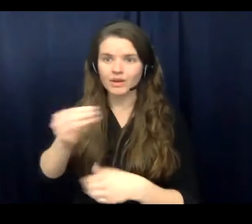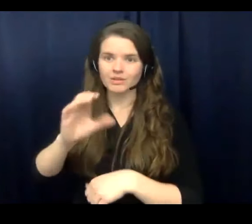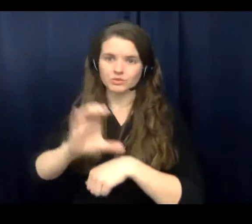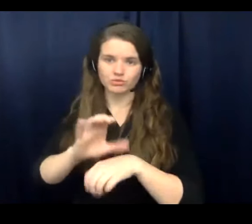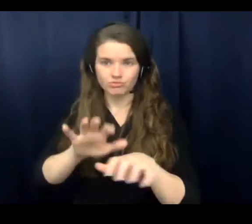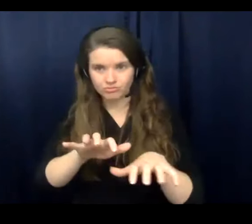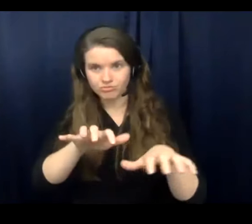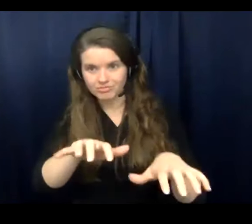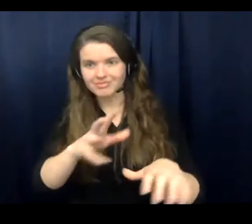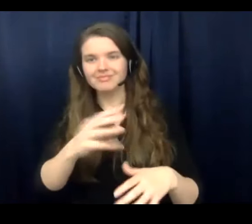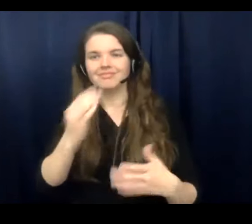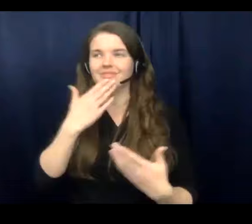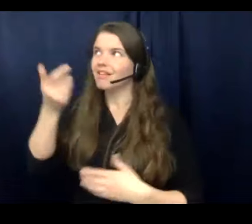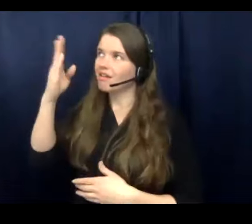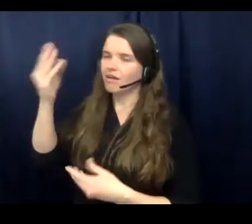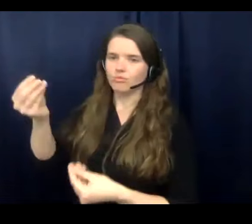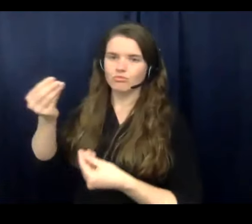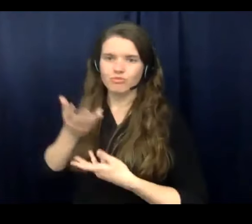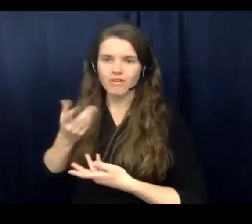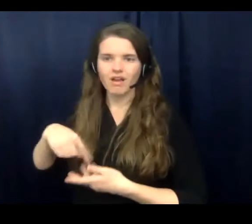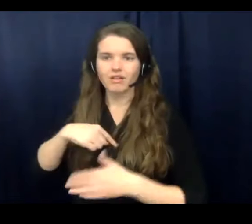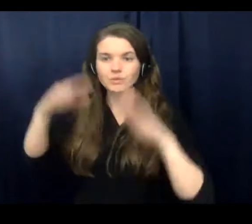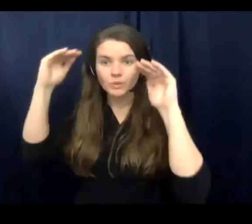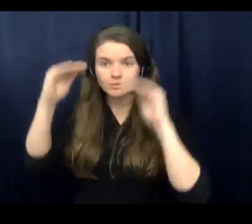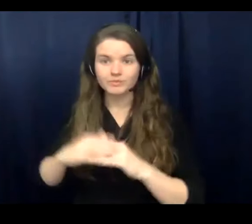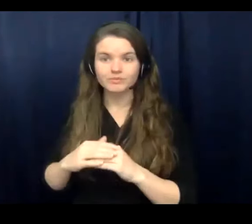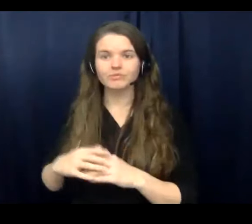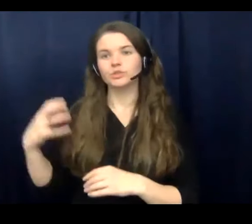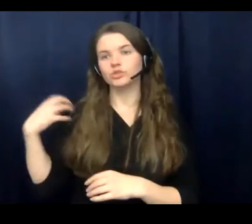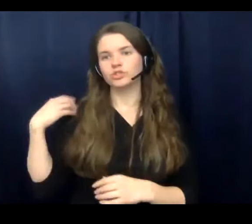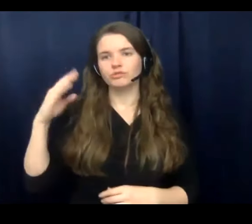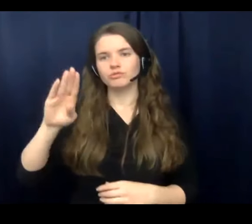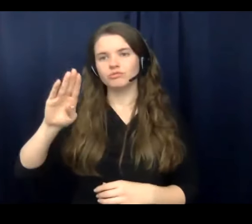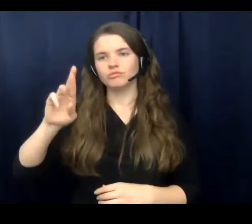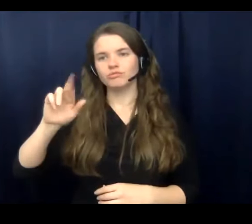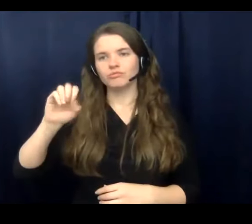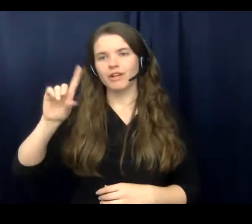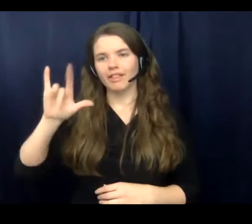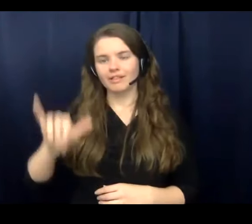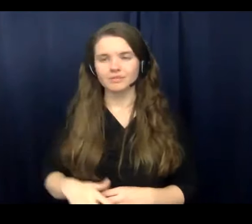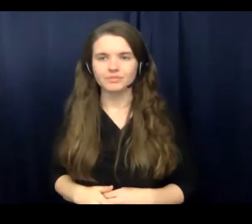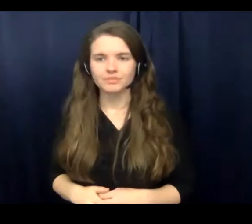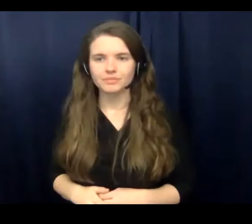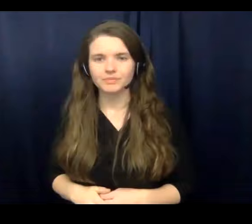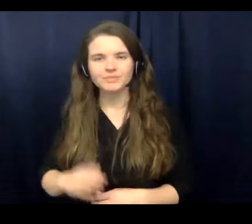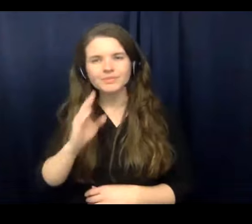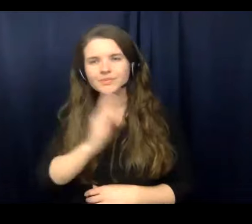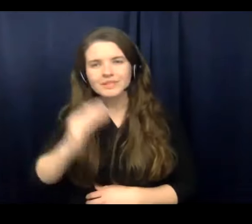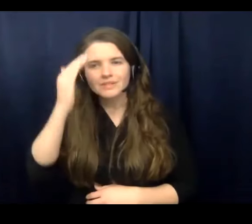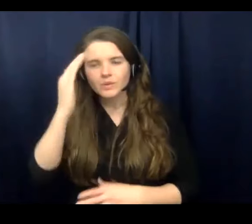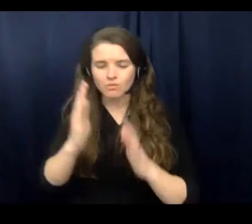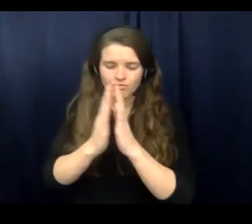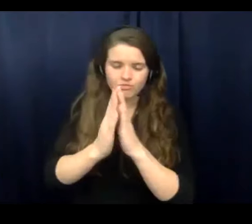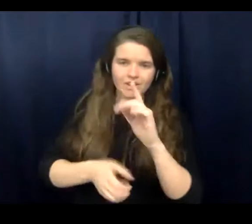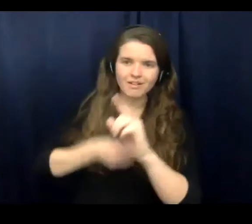and thank God for providing us with hope, Chief Bradley. So we never just know what our prayers, the impact